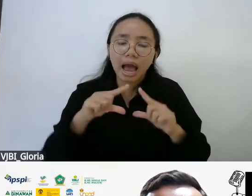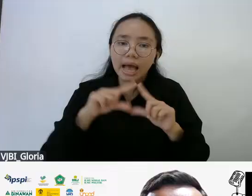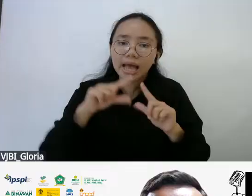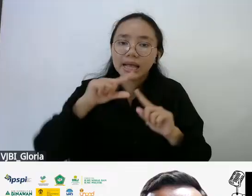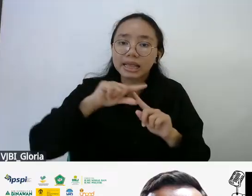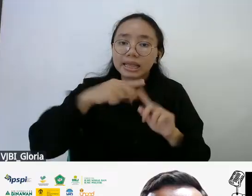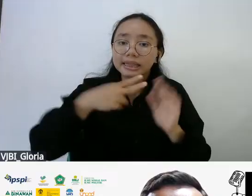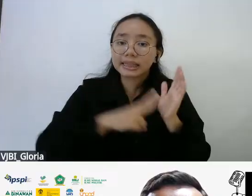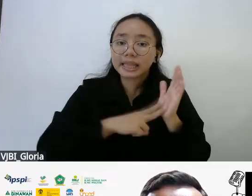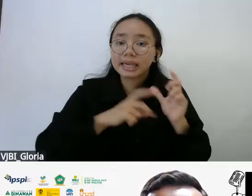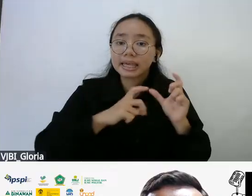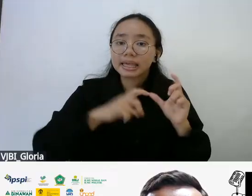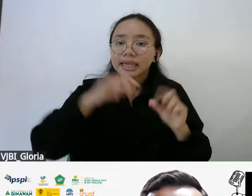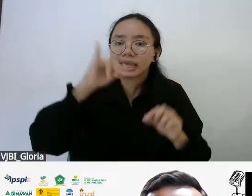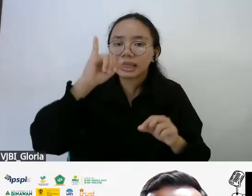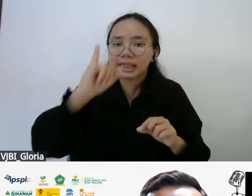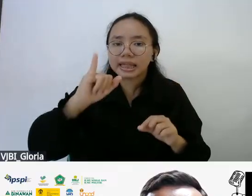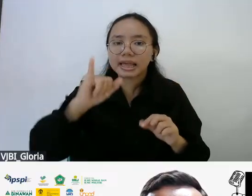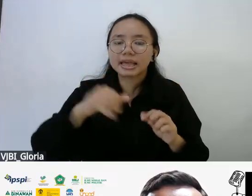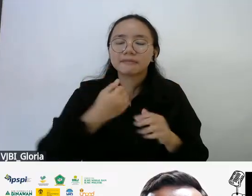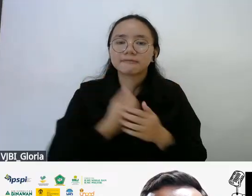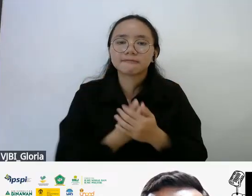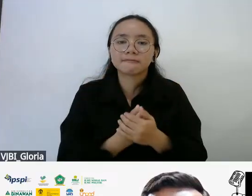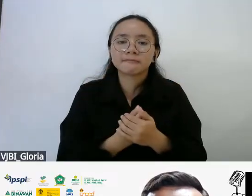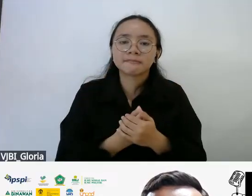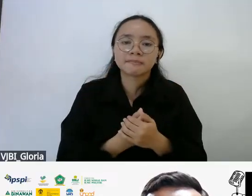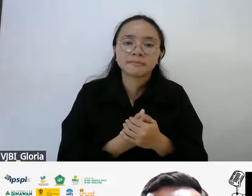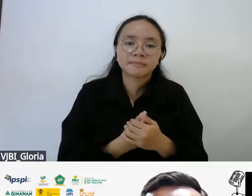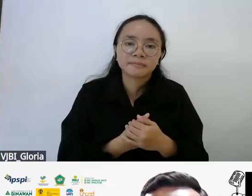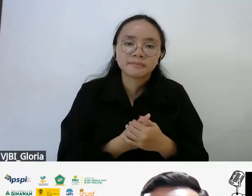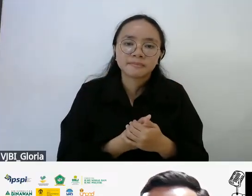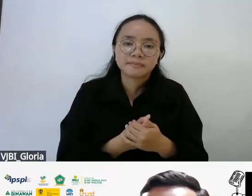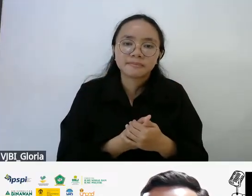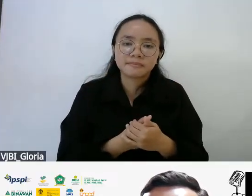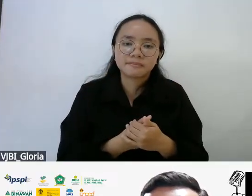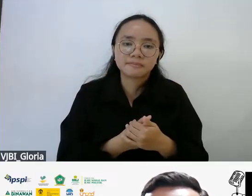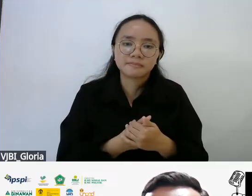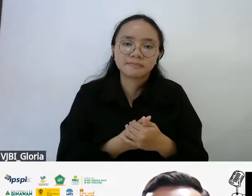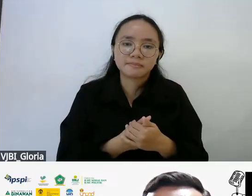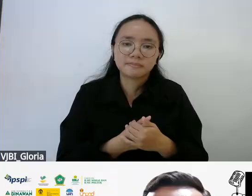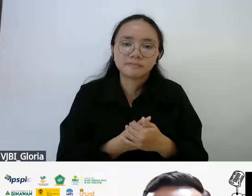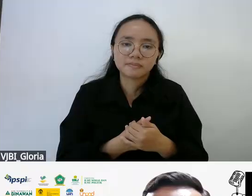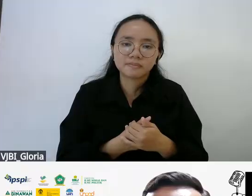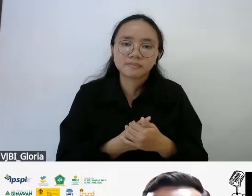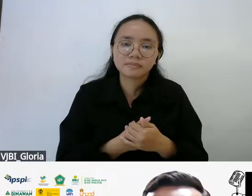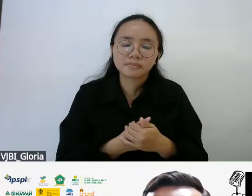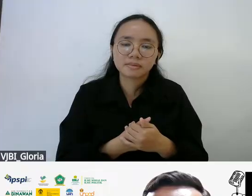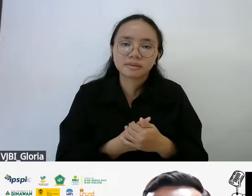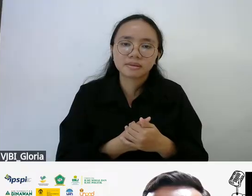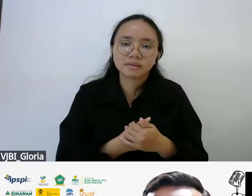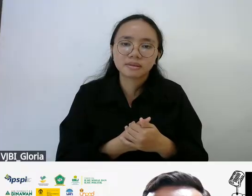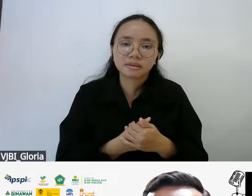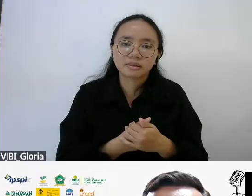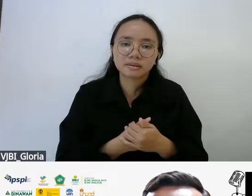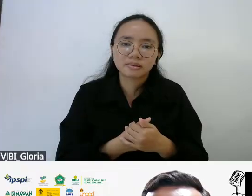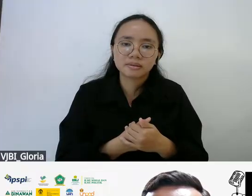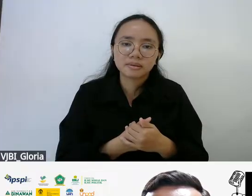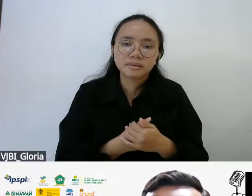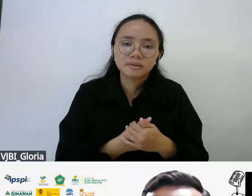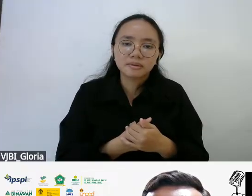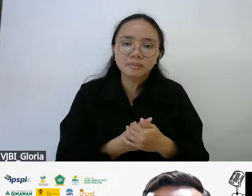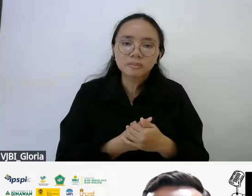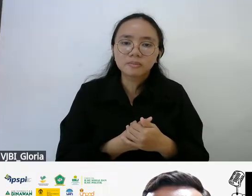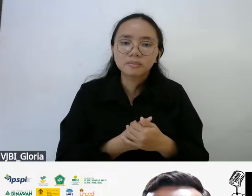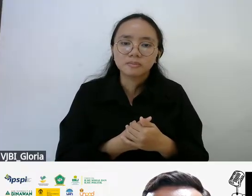the gaps. We call them pukas in Hawaii. And how can I fill it in? Or how can I work